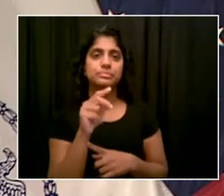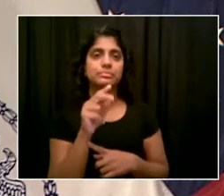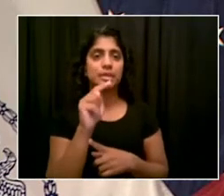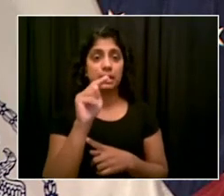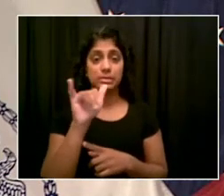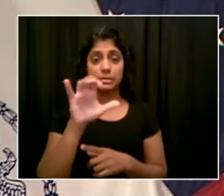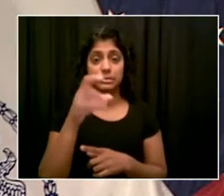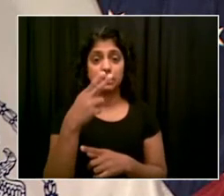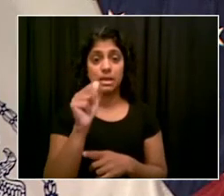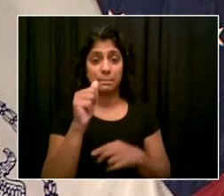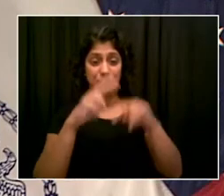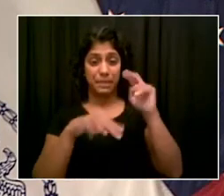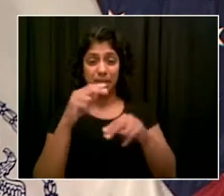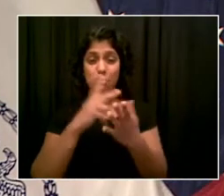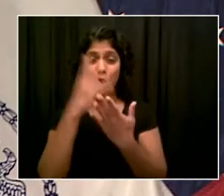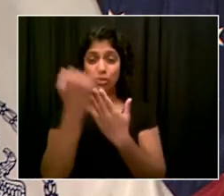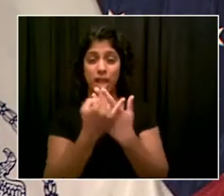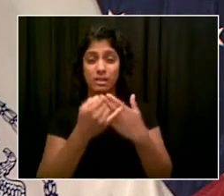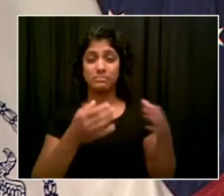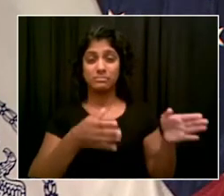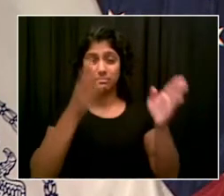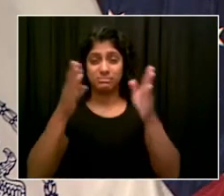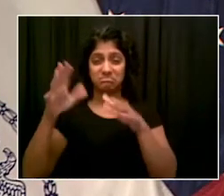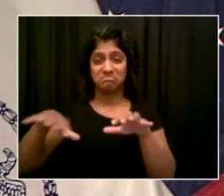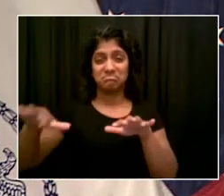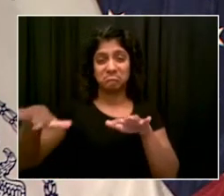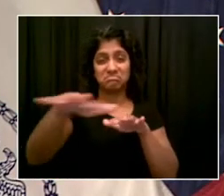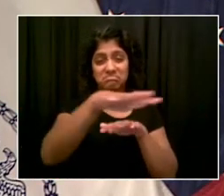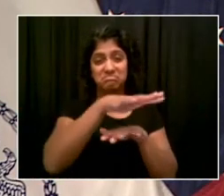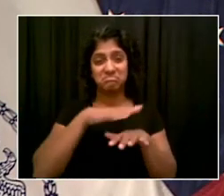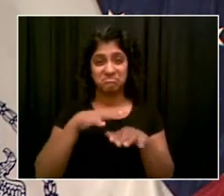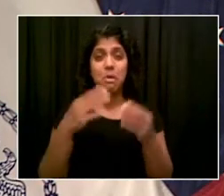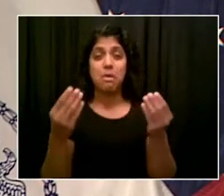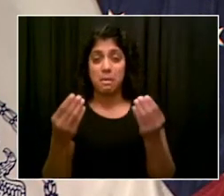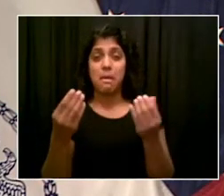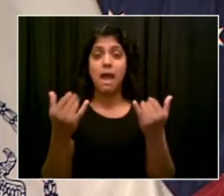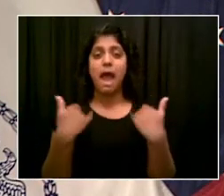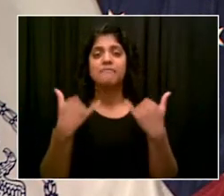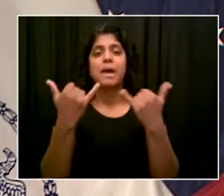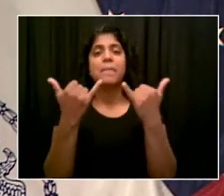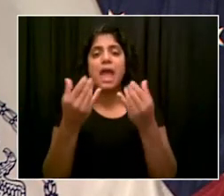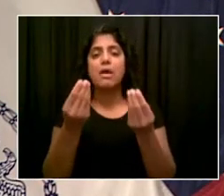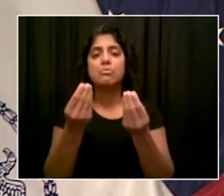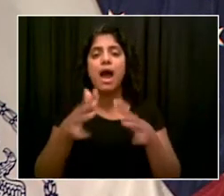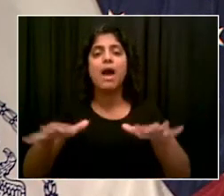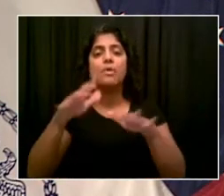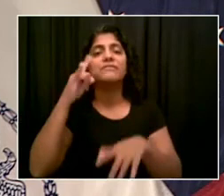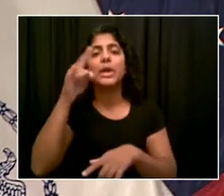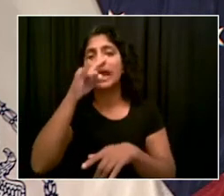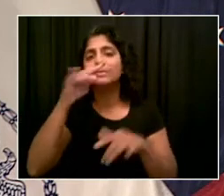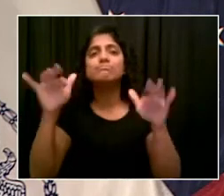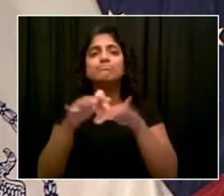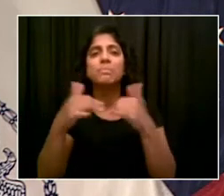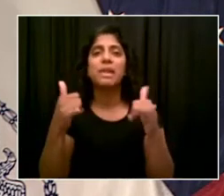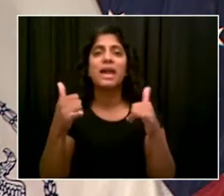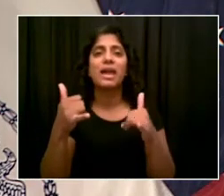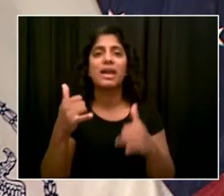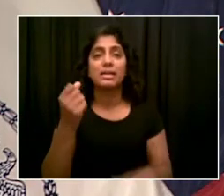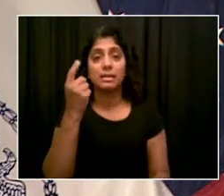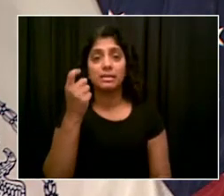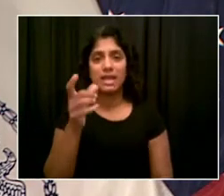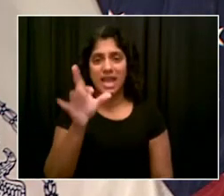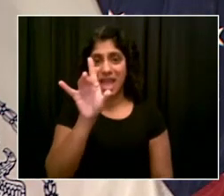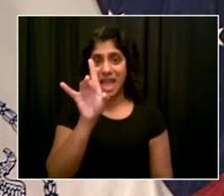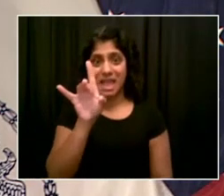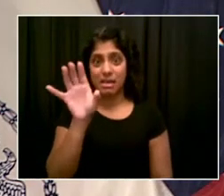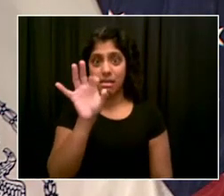just unsafe. And we actually showed an expert some pictures of some of the ones that are actually still open. And he suggested that